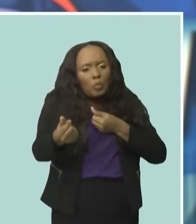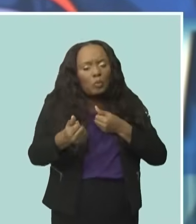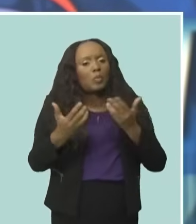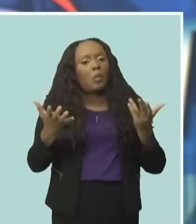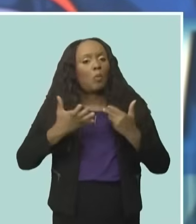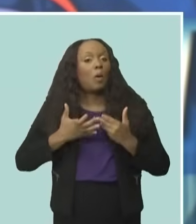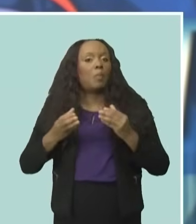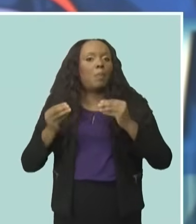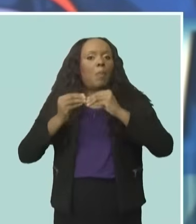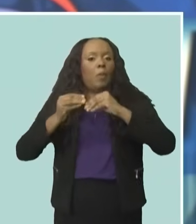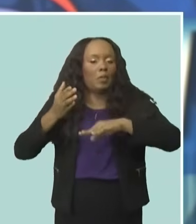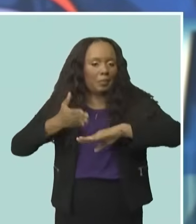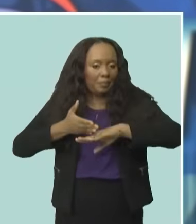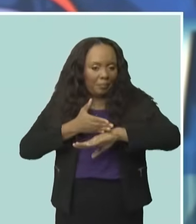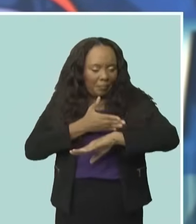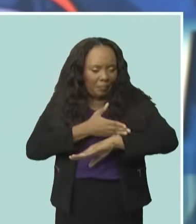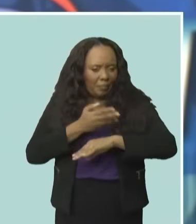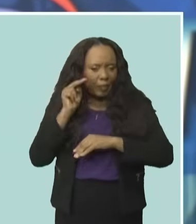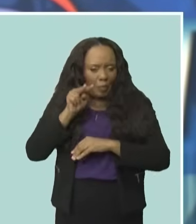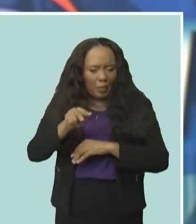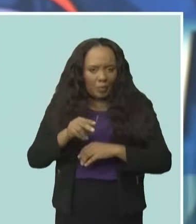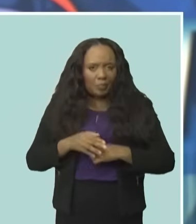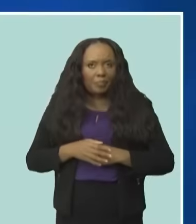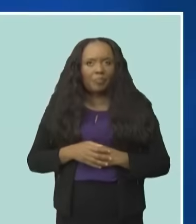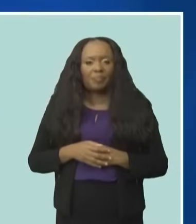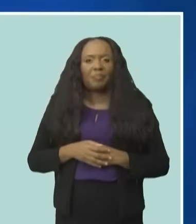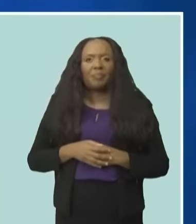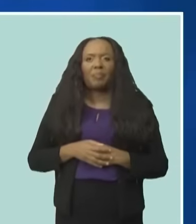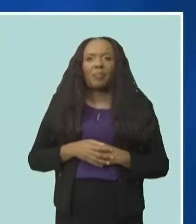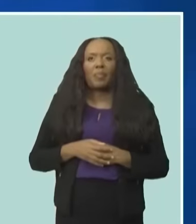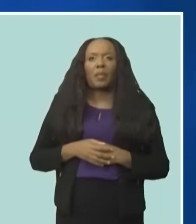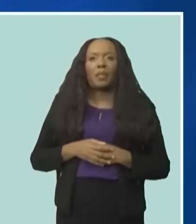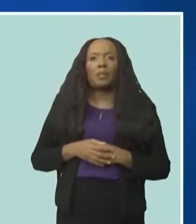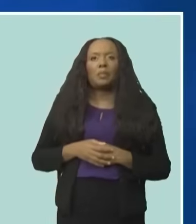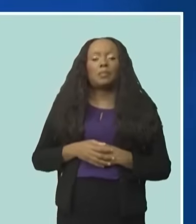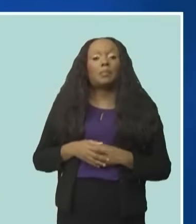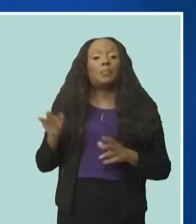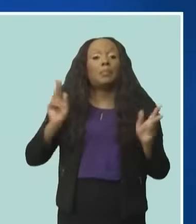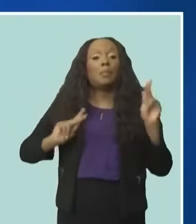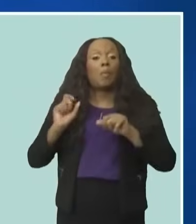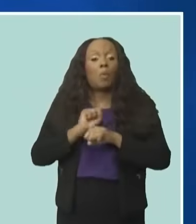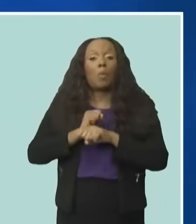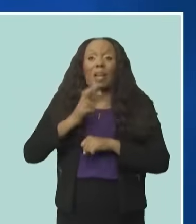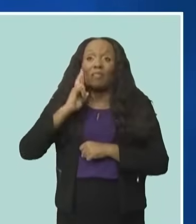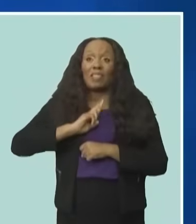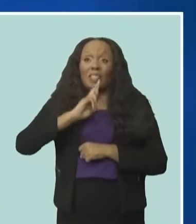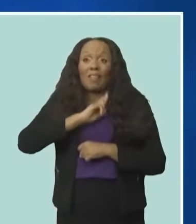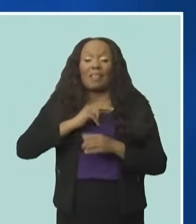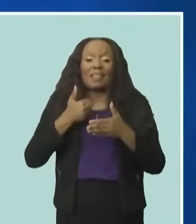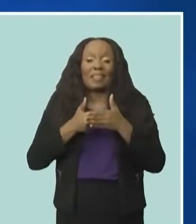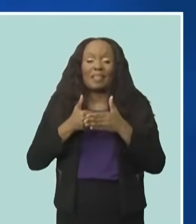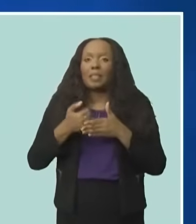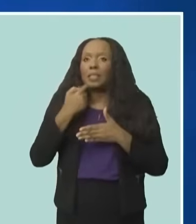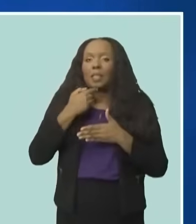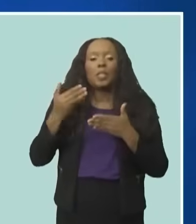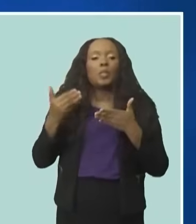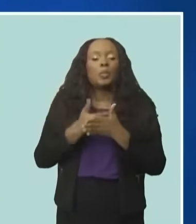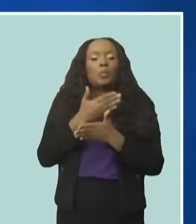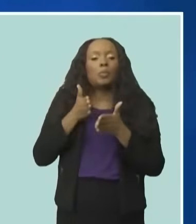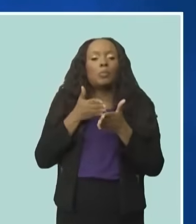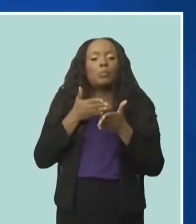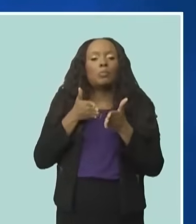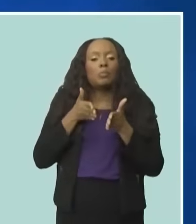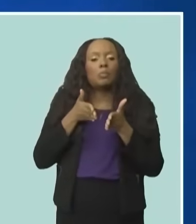enhanced. Trevor Thorpe has the story. Officials at the Marco Polo restaurant say the repaved road will be the new beginning to the